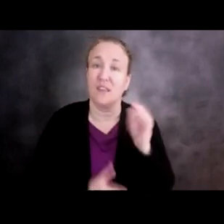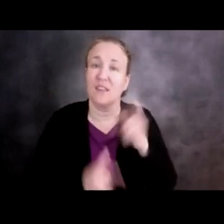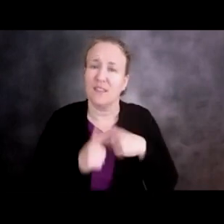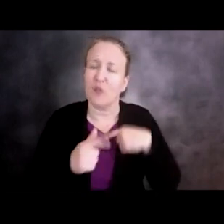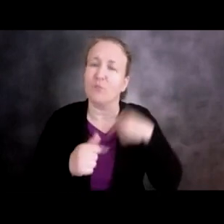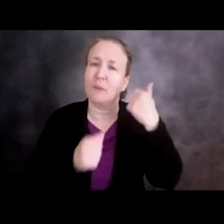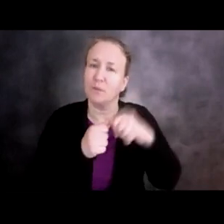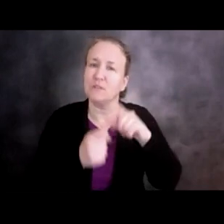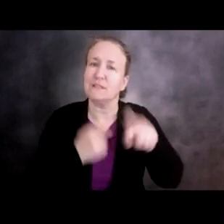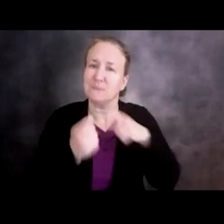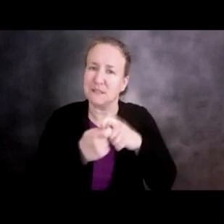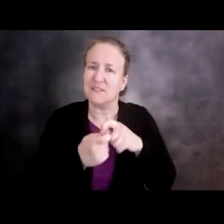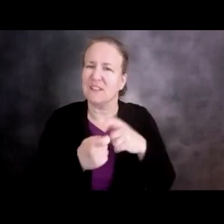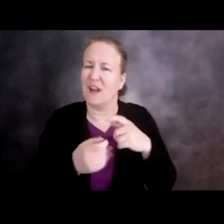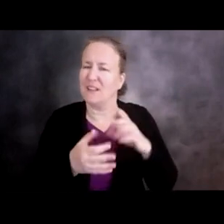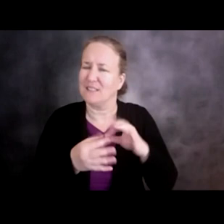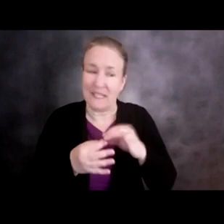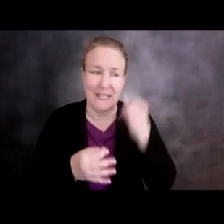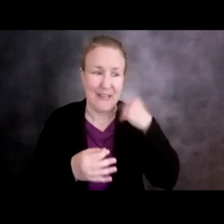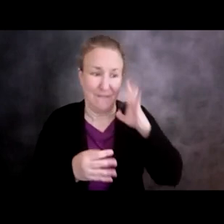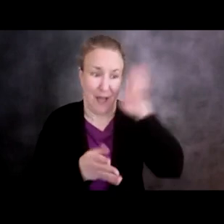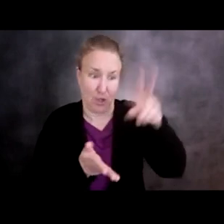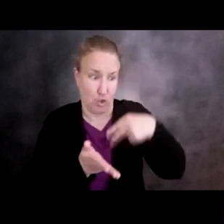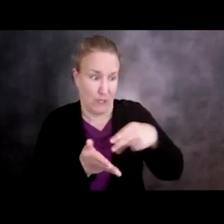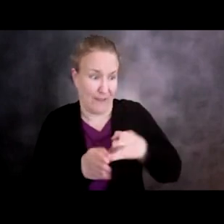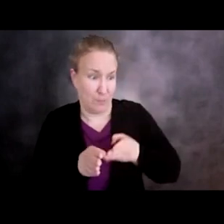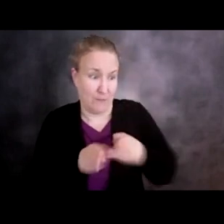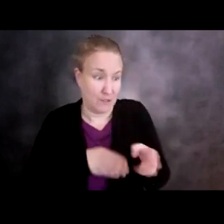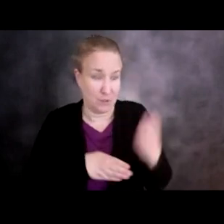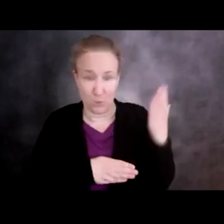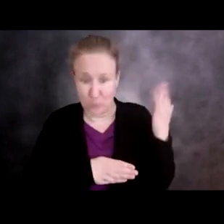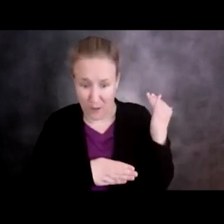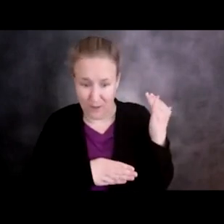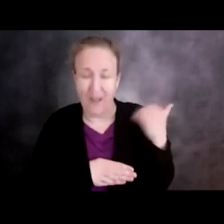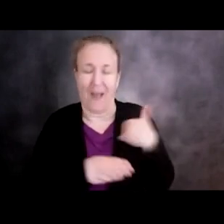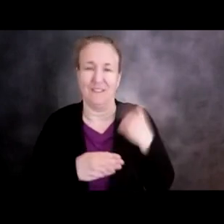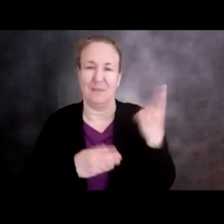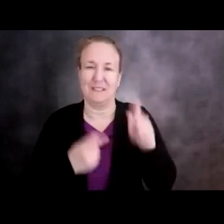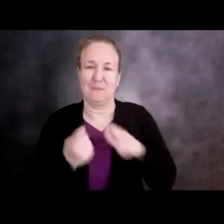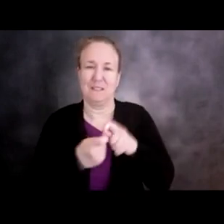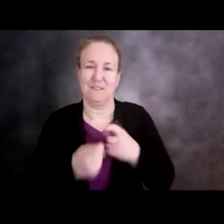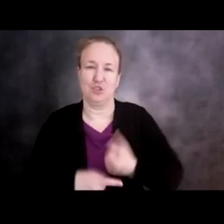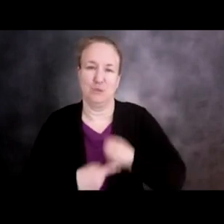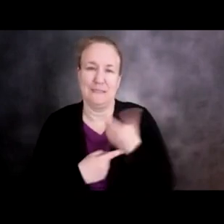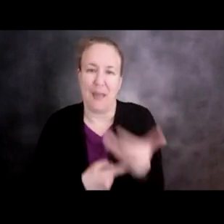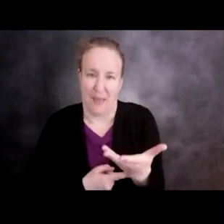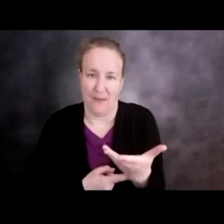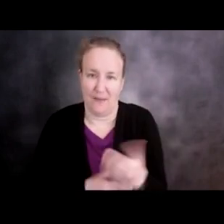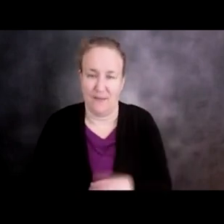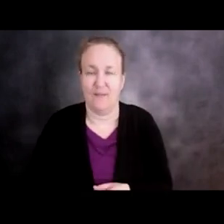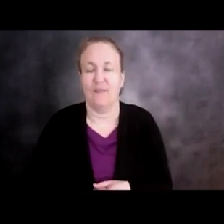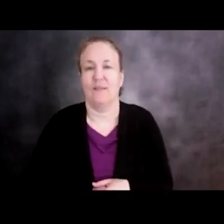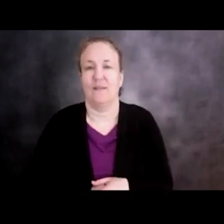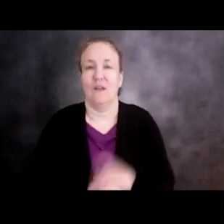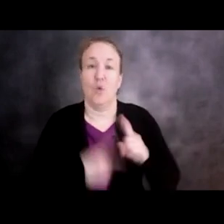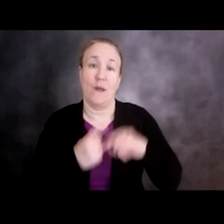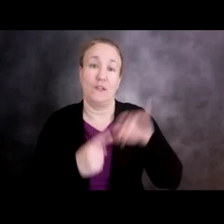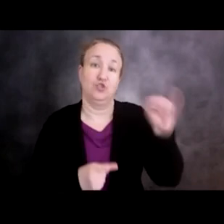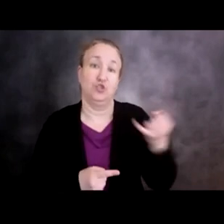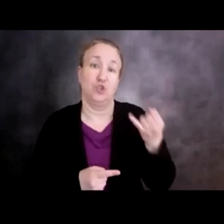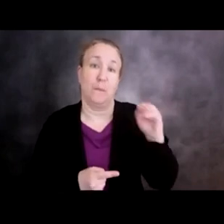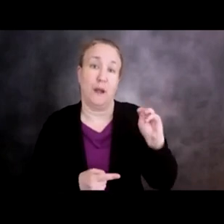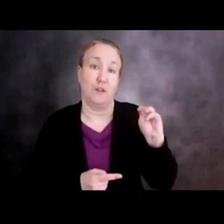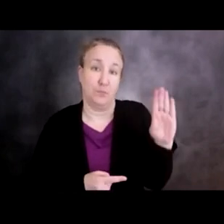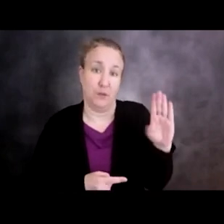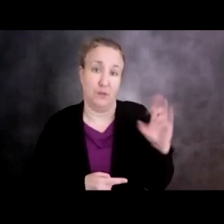remember specifically saying, if I ever choreograph professionally, it'll be because I have something really specific to say. And when Joan Myers Brown asked me to